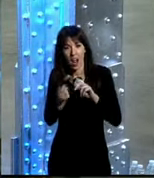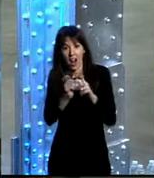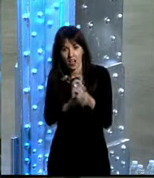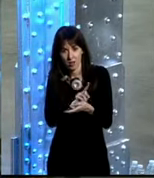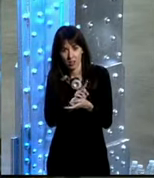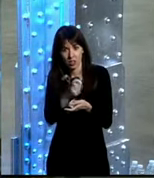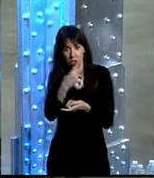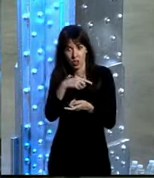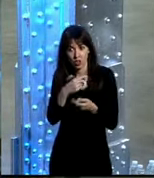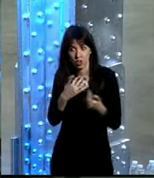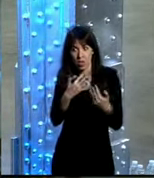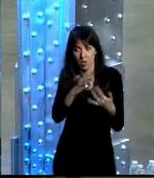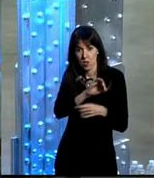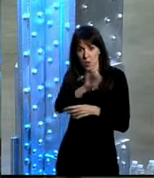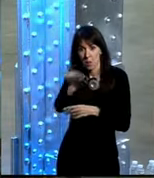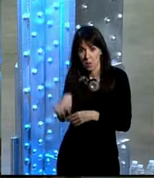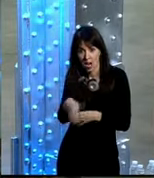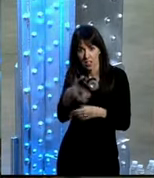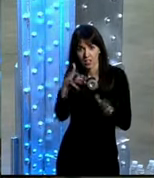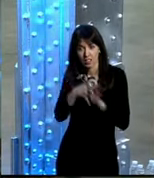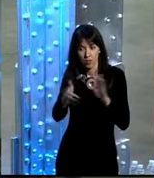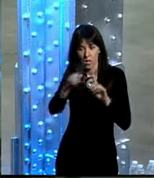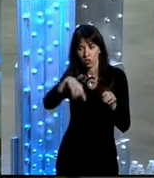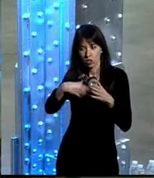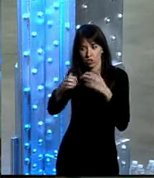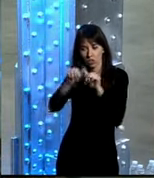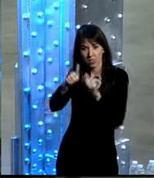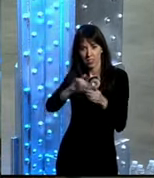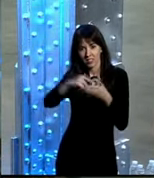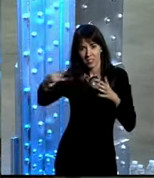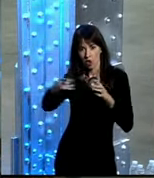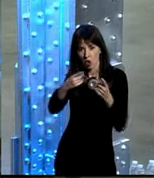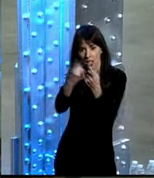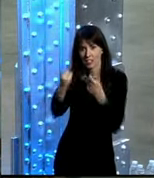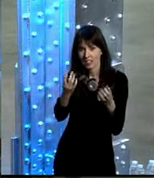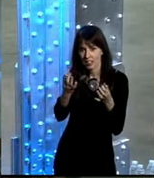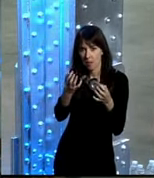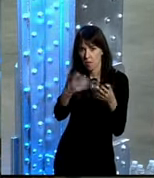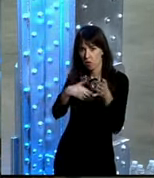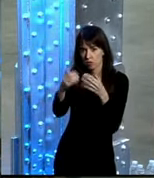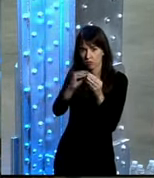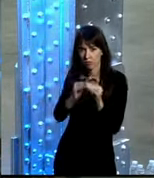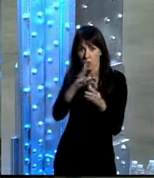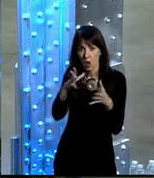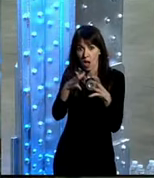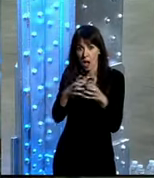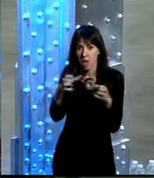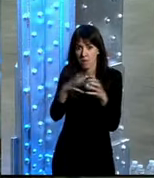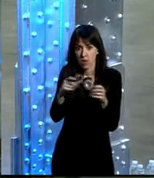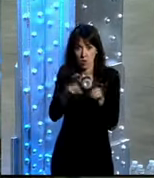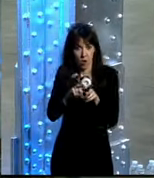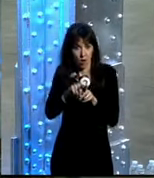and it's actually the other way around. I mean, now we are faster. We are the ones who are moderating the technology that we